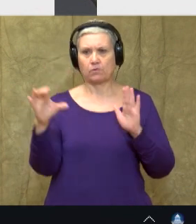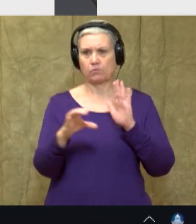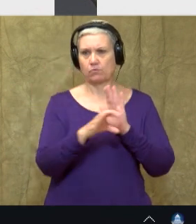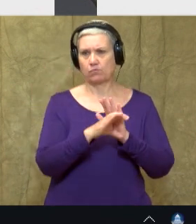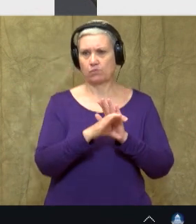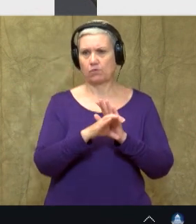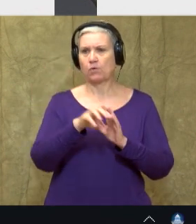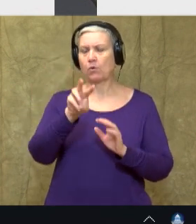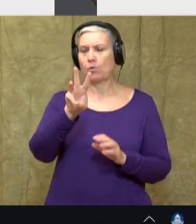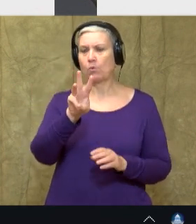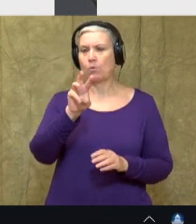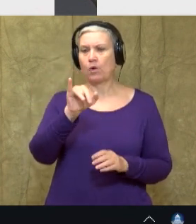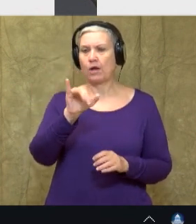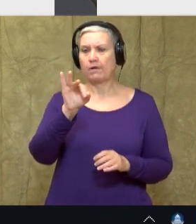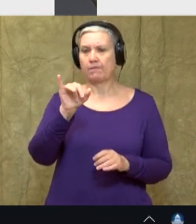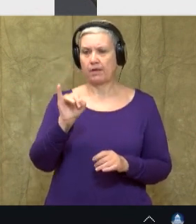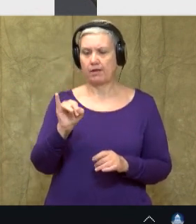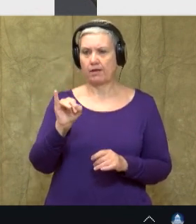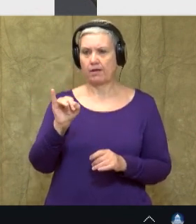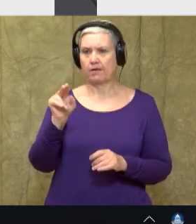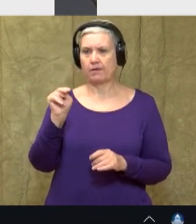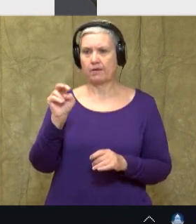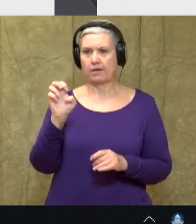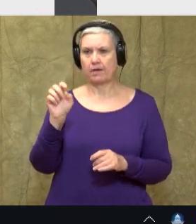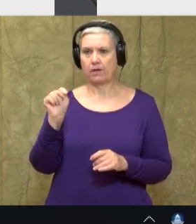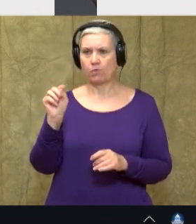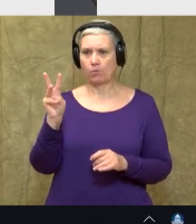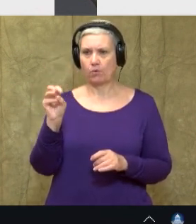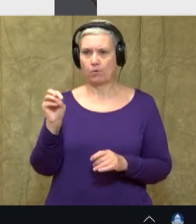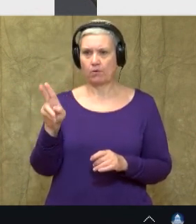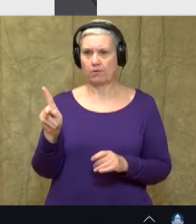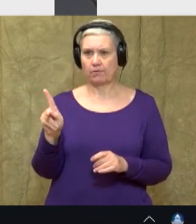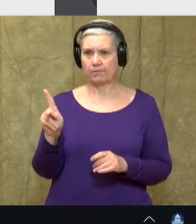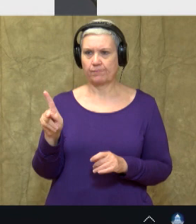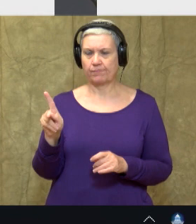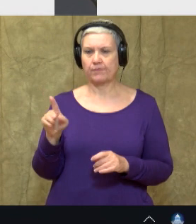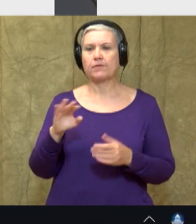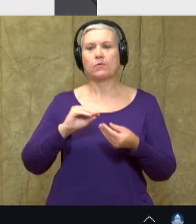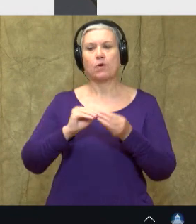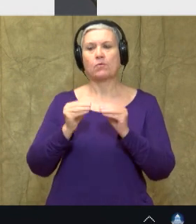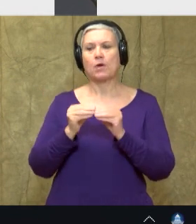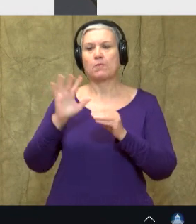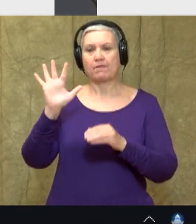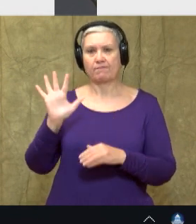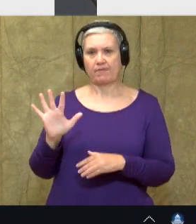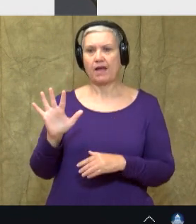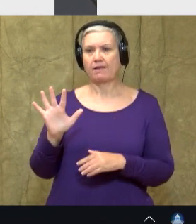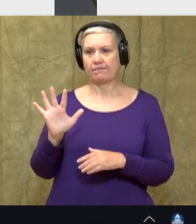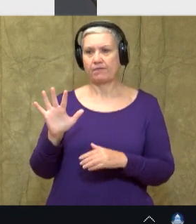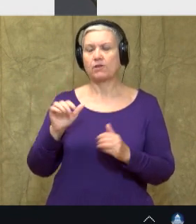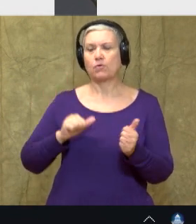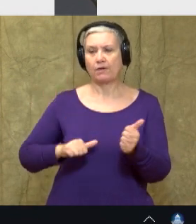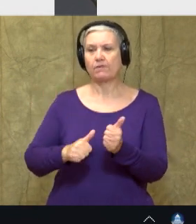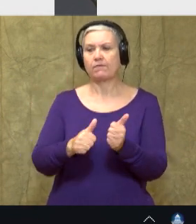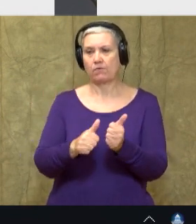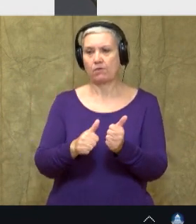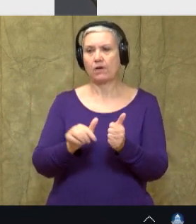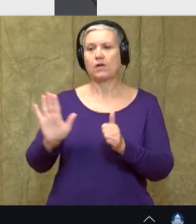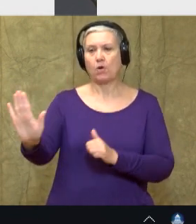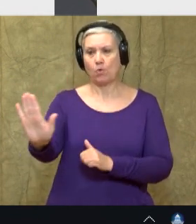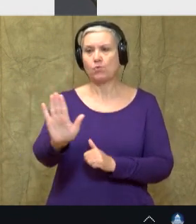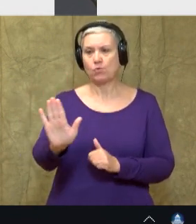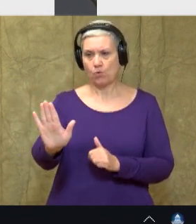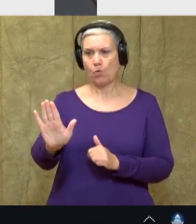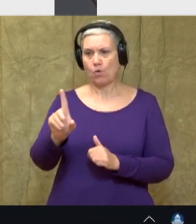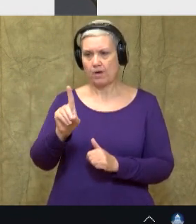symbolizes Wi-Fi network. And students, if you don't know, we are on slide number 5, so you will have to follow along on your